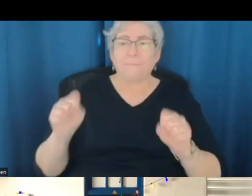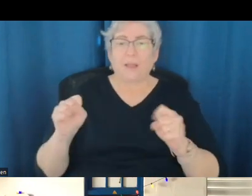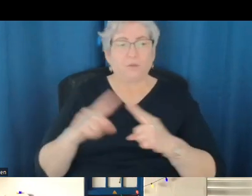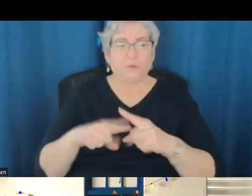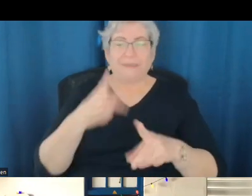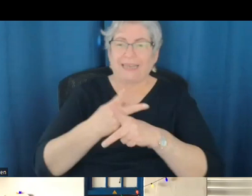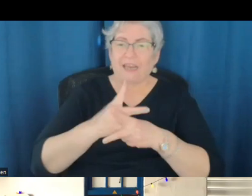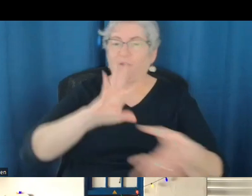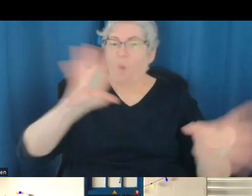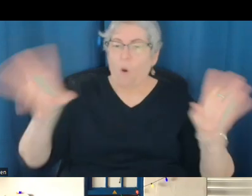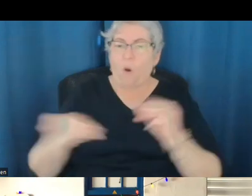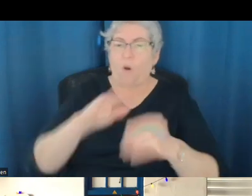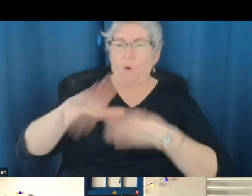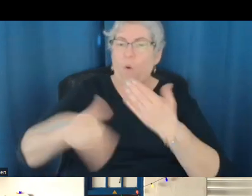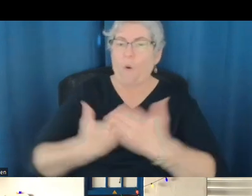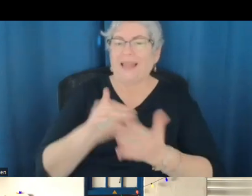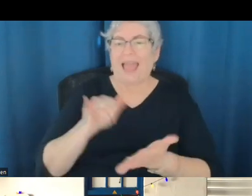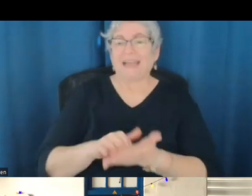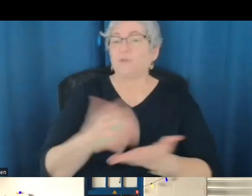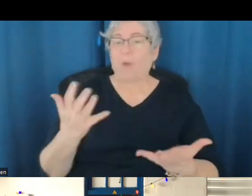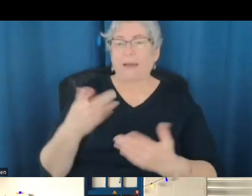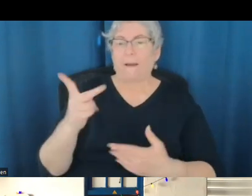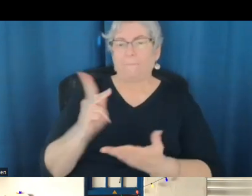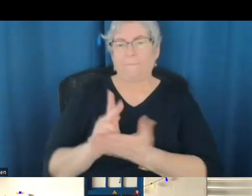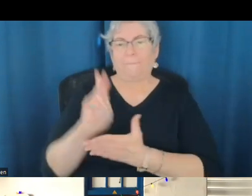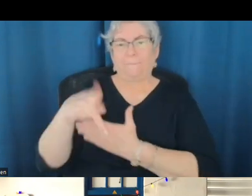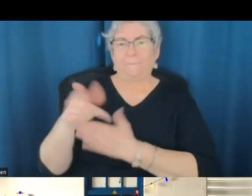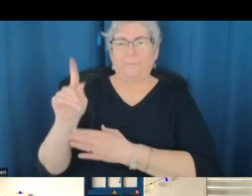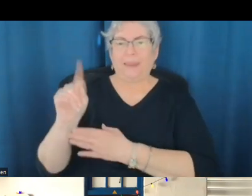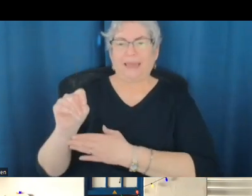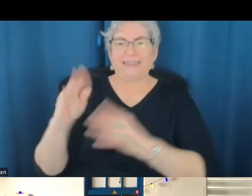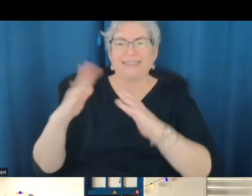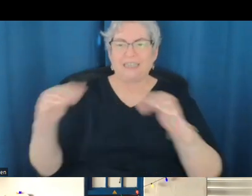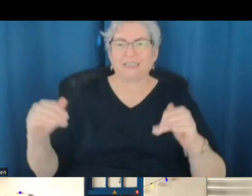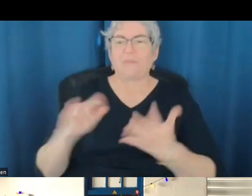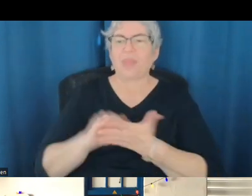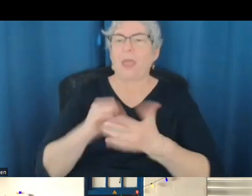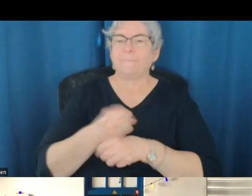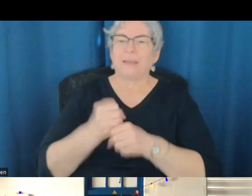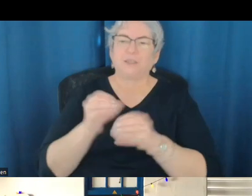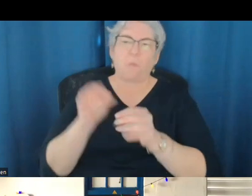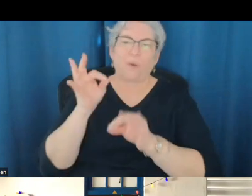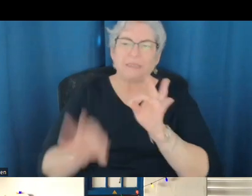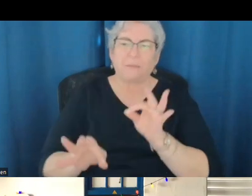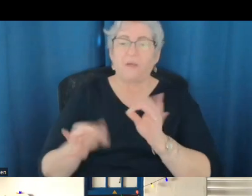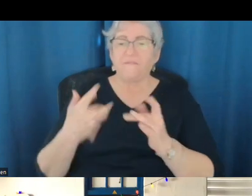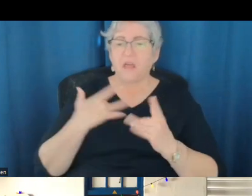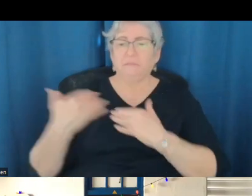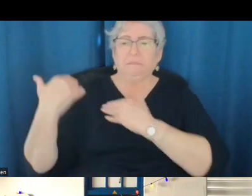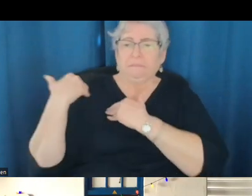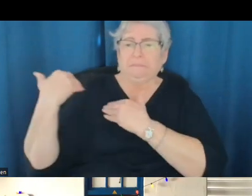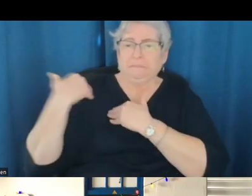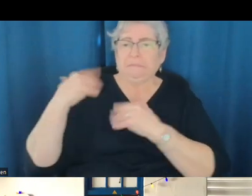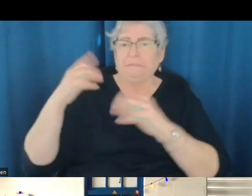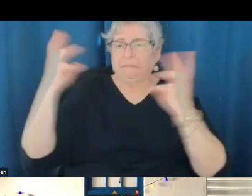the entire meadow as a plant system. This simplifies your tasks and takes the pressure off of expecting to